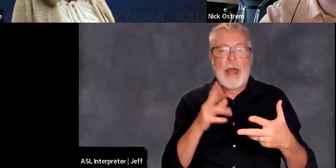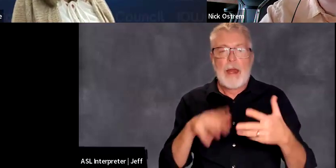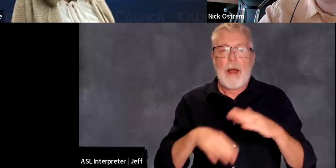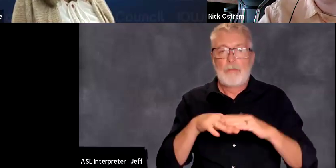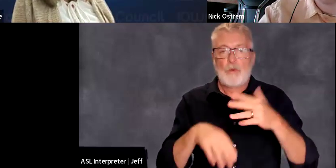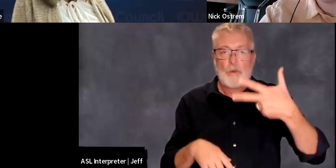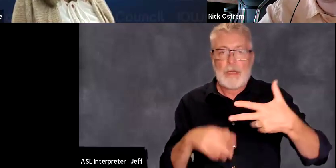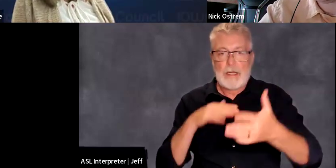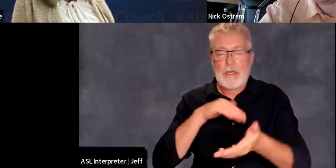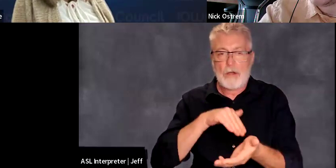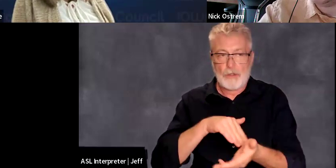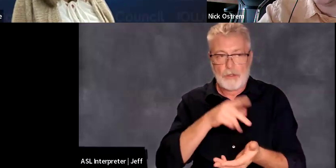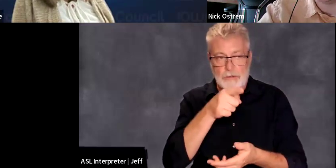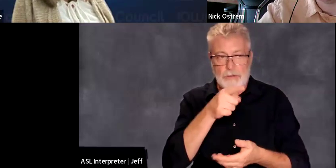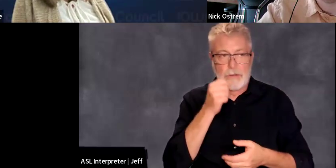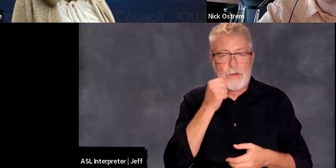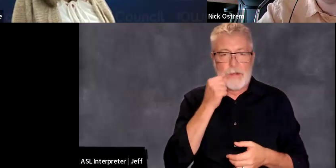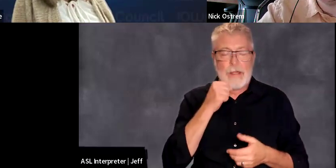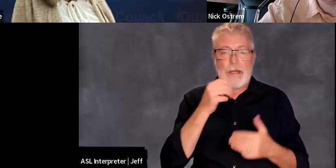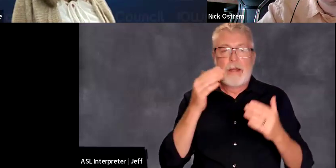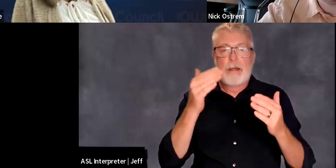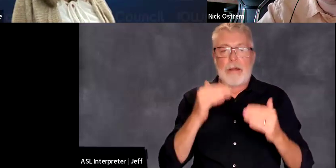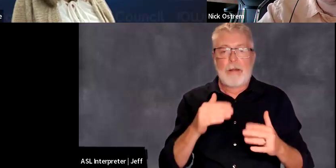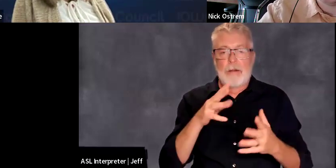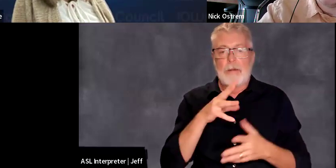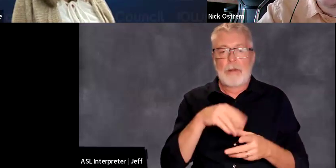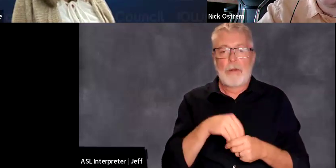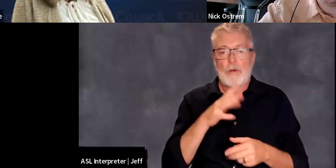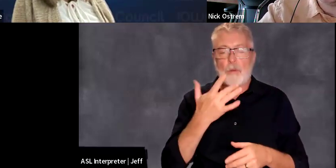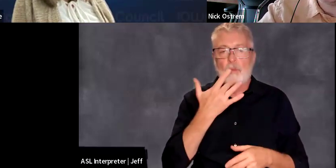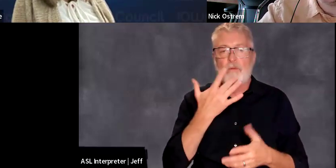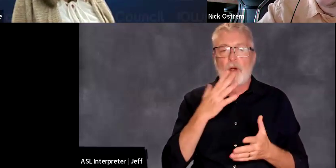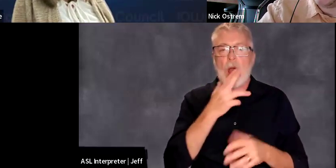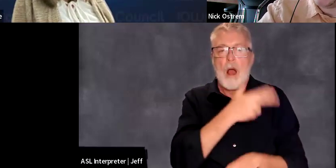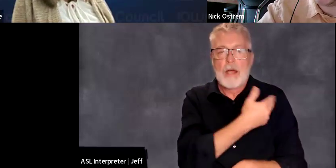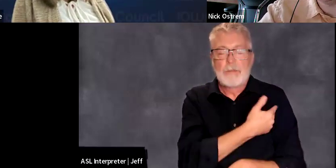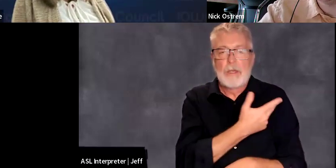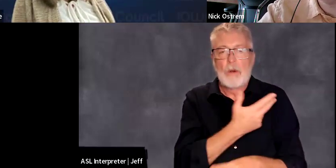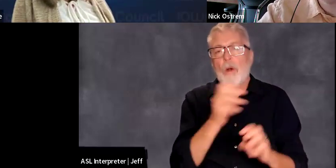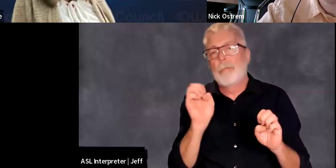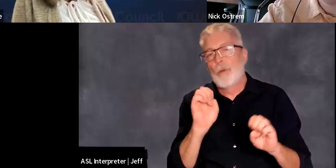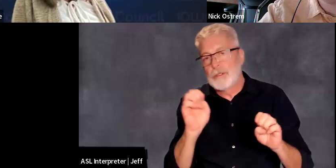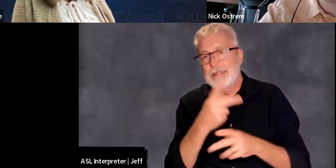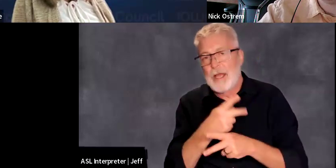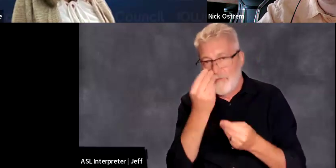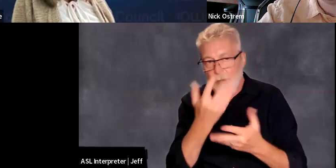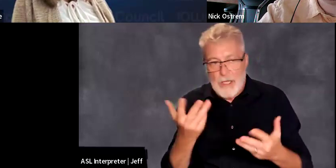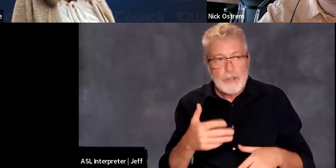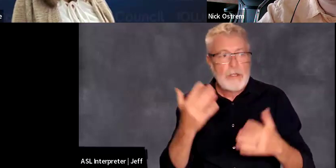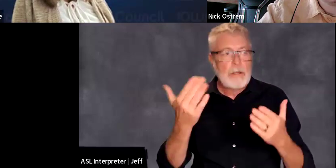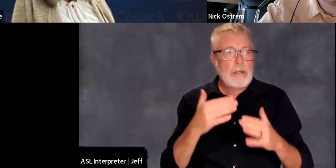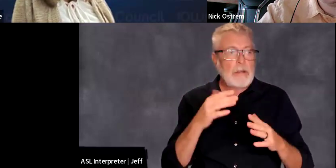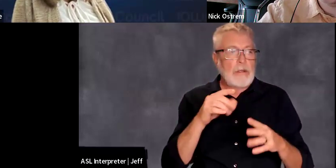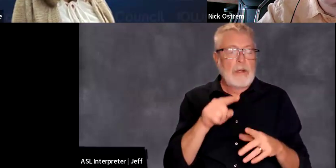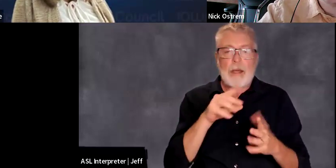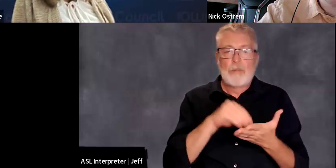doctors. Um, you've got a space to include your preferred hospital or emergency care information. You've got a space that you can